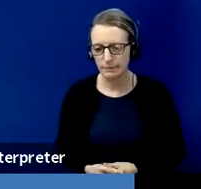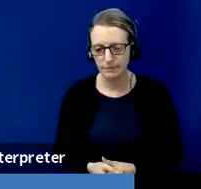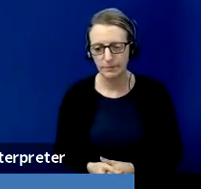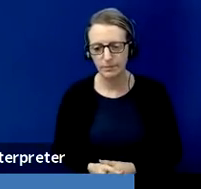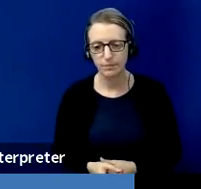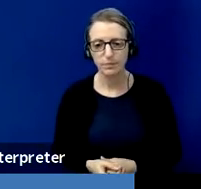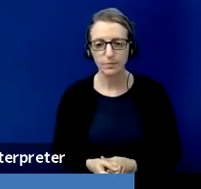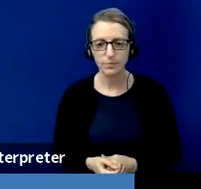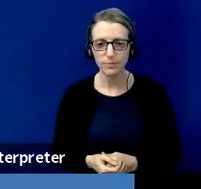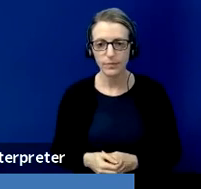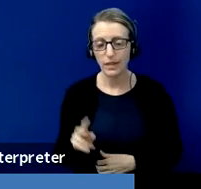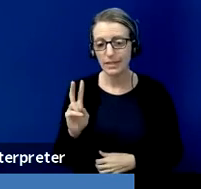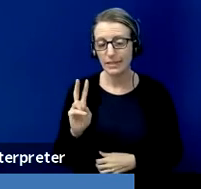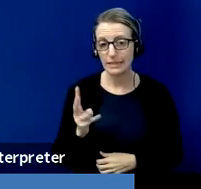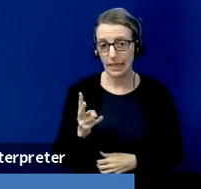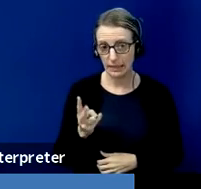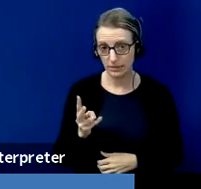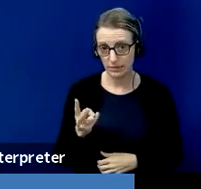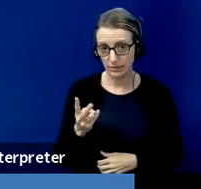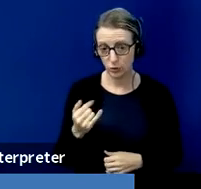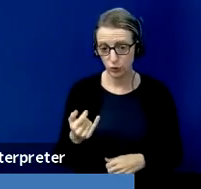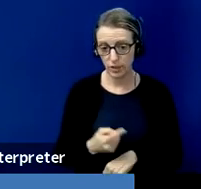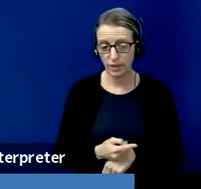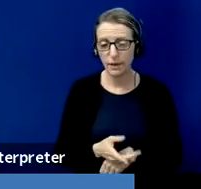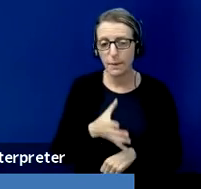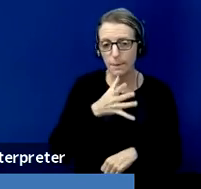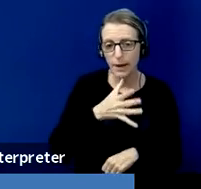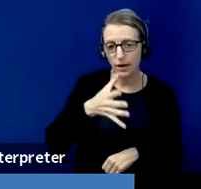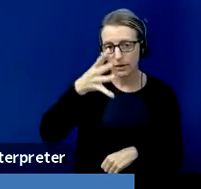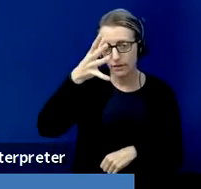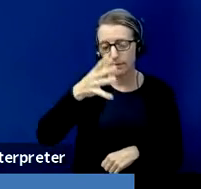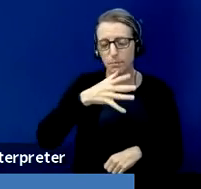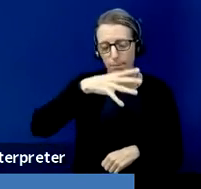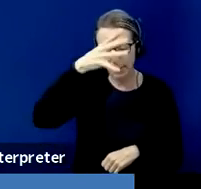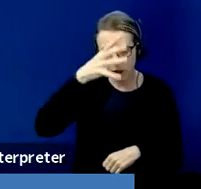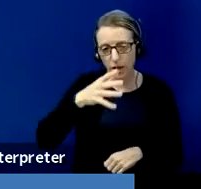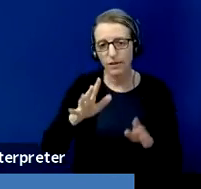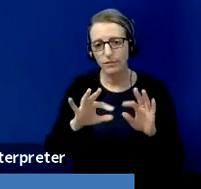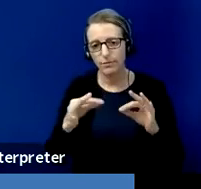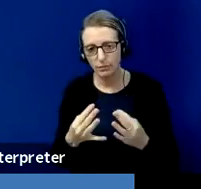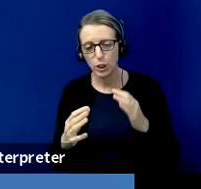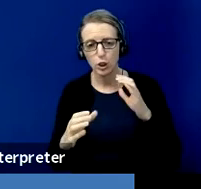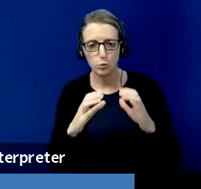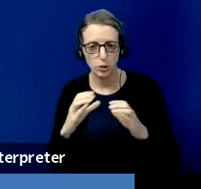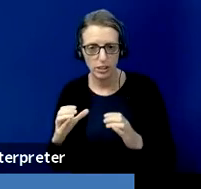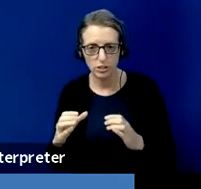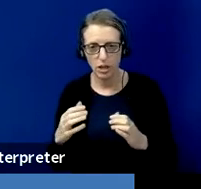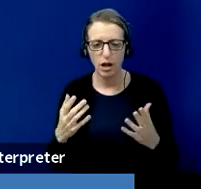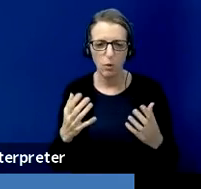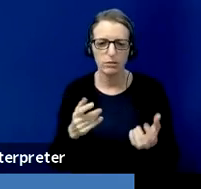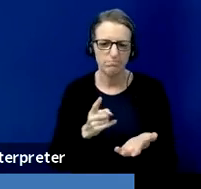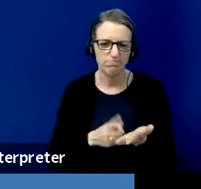Now, the second piece of today was around parent and family communication. I wanted to just talk about that